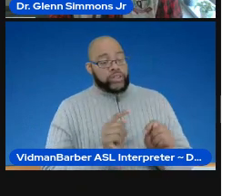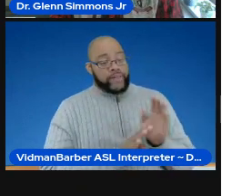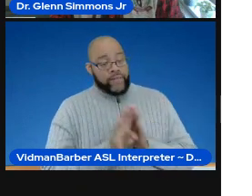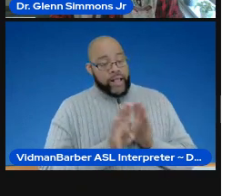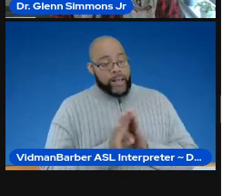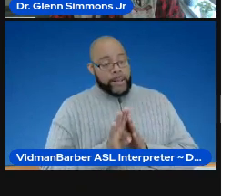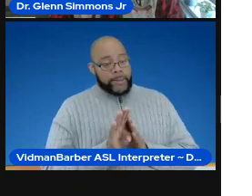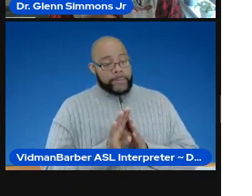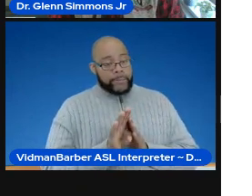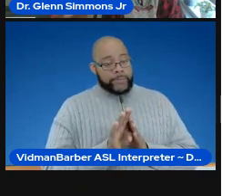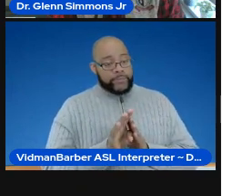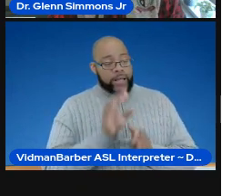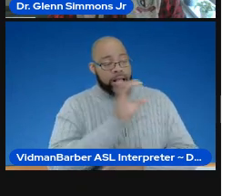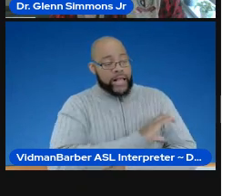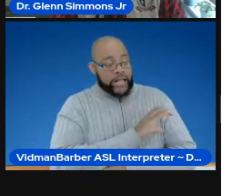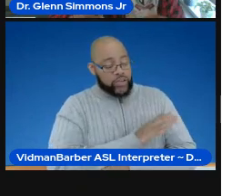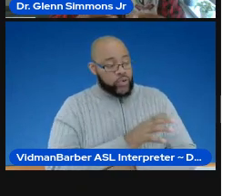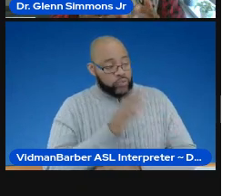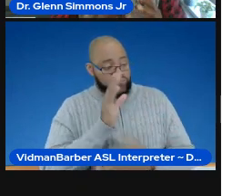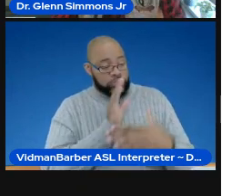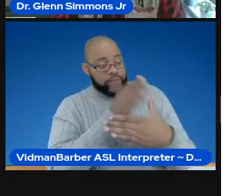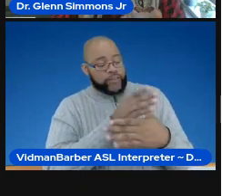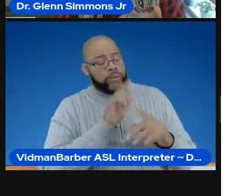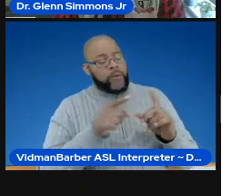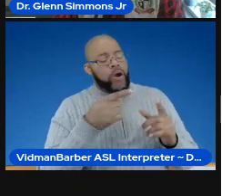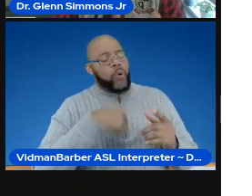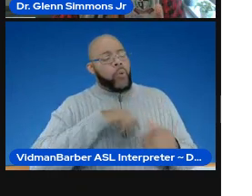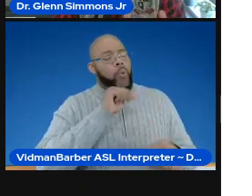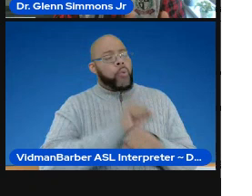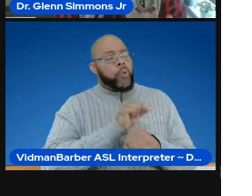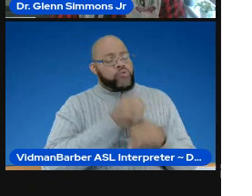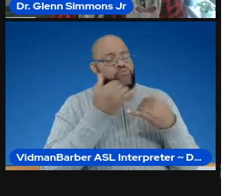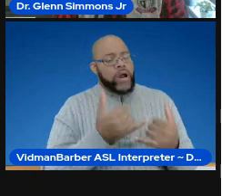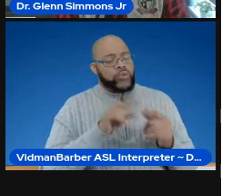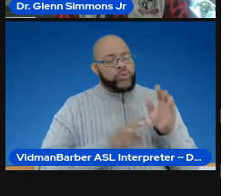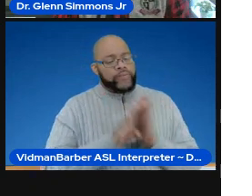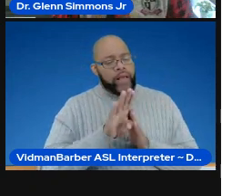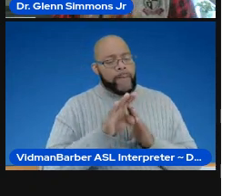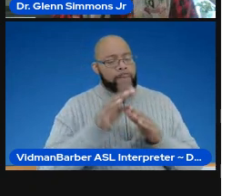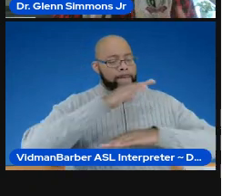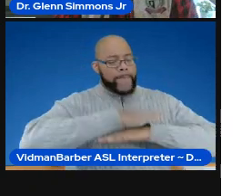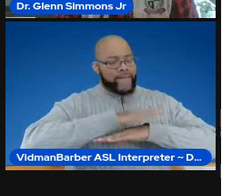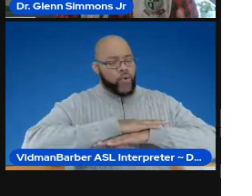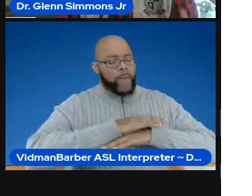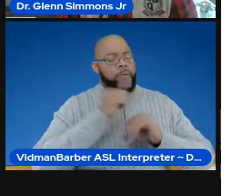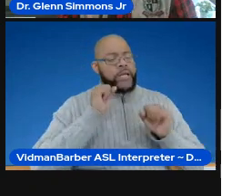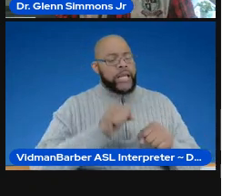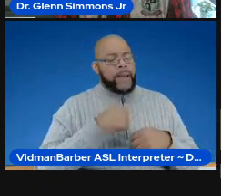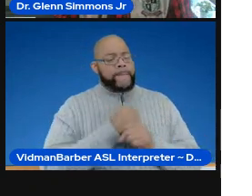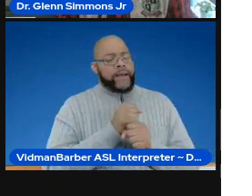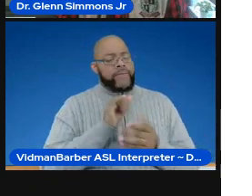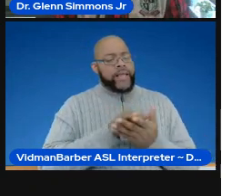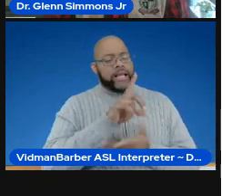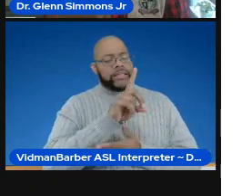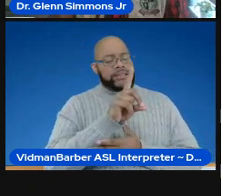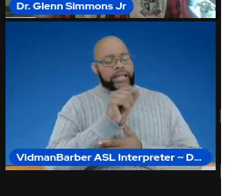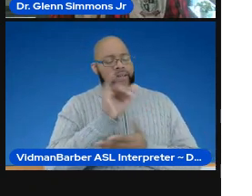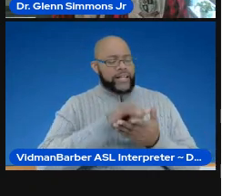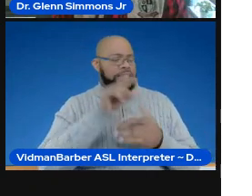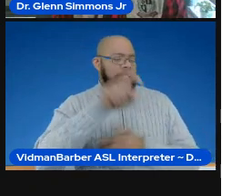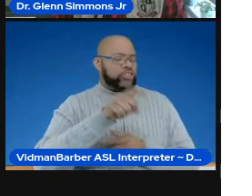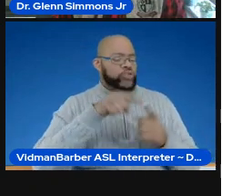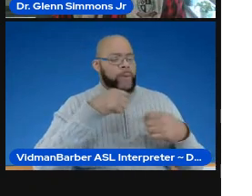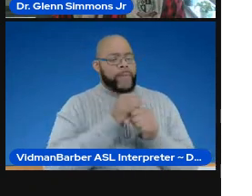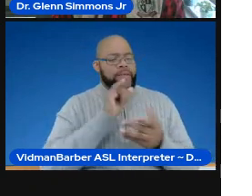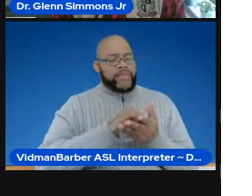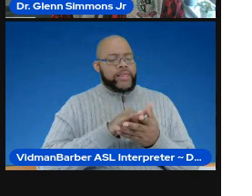clinical interventions, but we are working right now to develop this platform so that we can generate the data that's necessary to make that